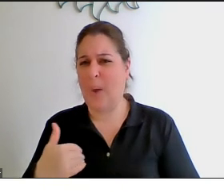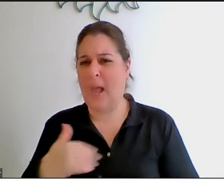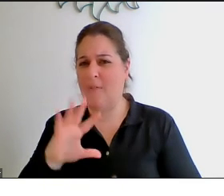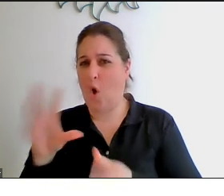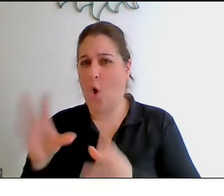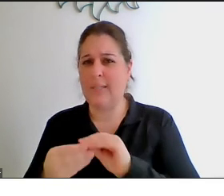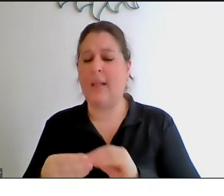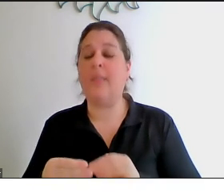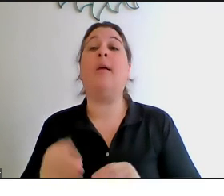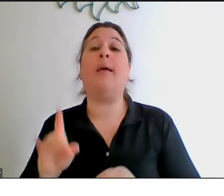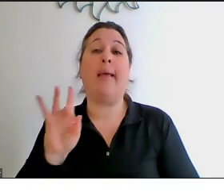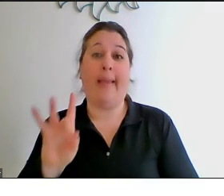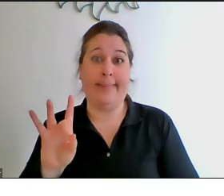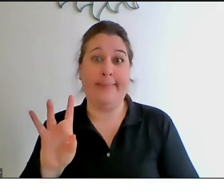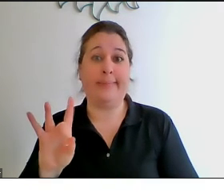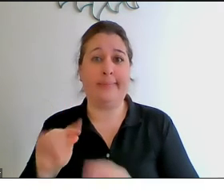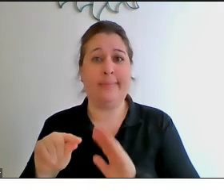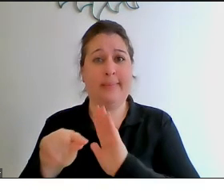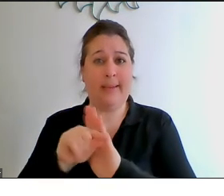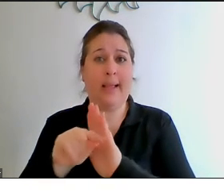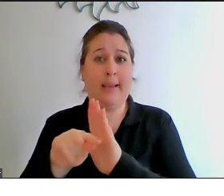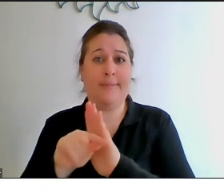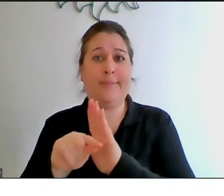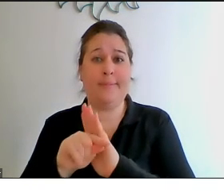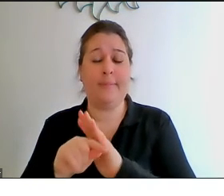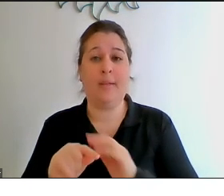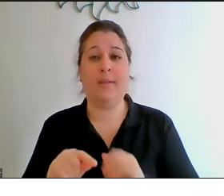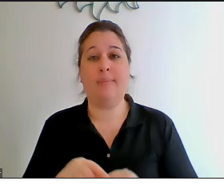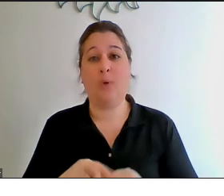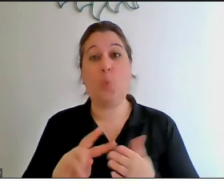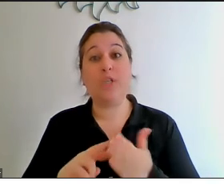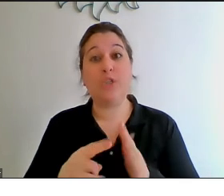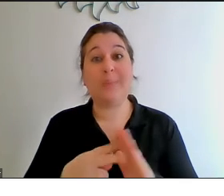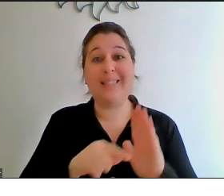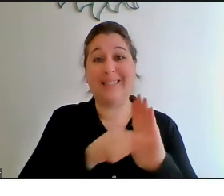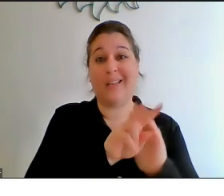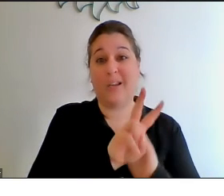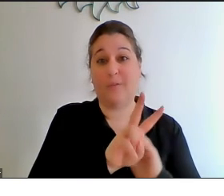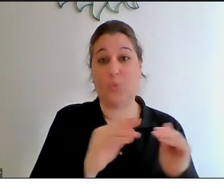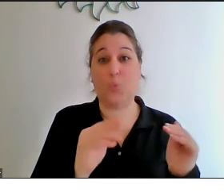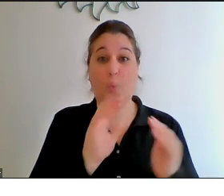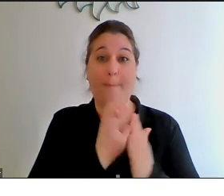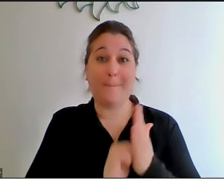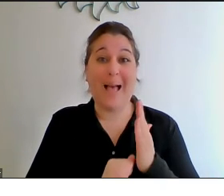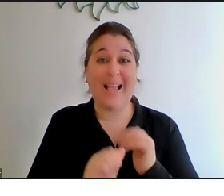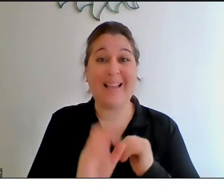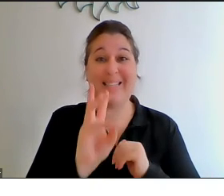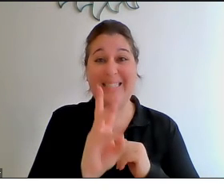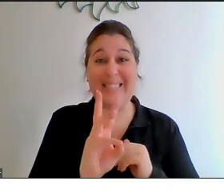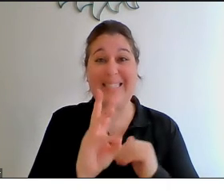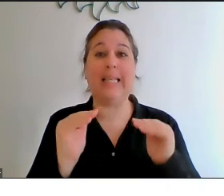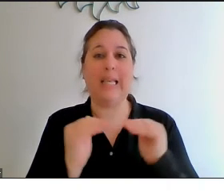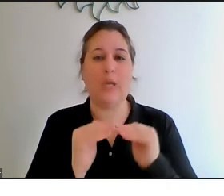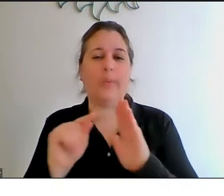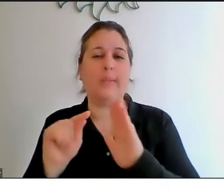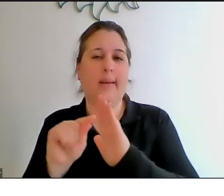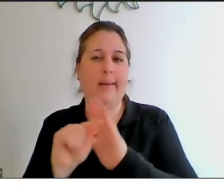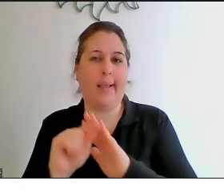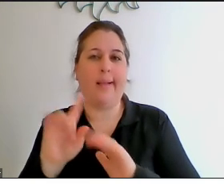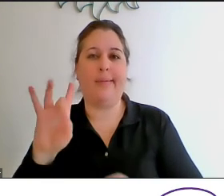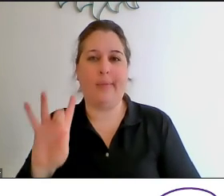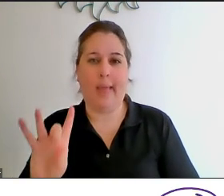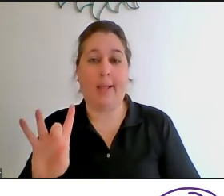1, 2, 3, 4, 5, 6, 7, 8 negatives. So -2 minus 6